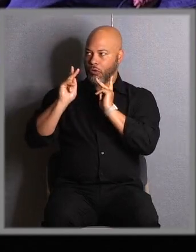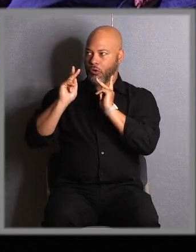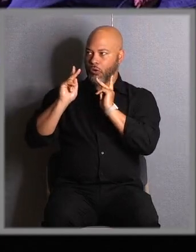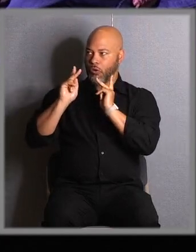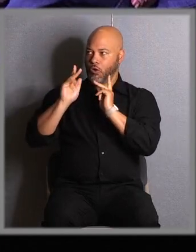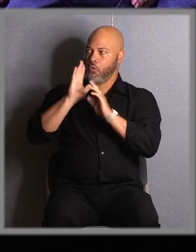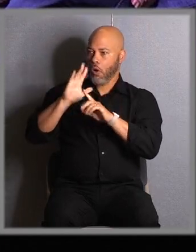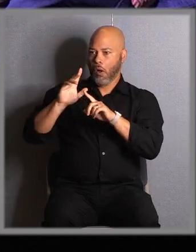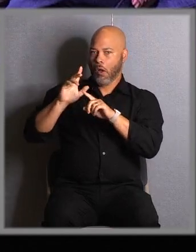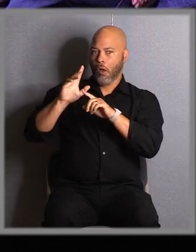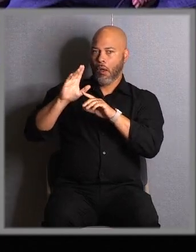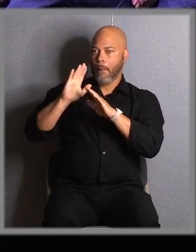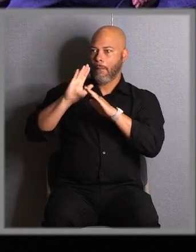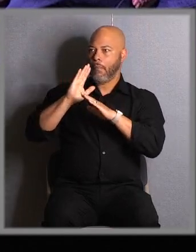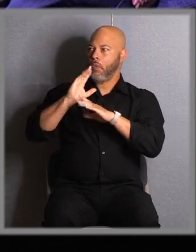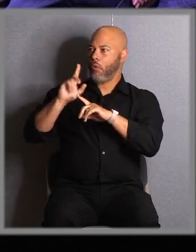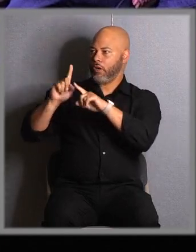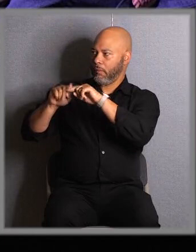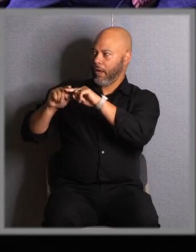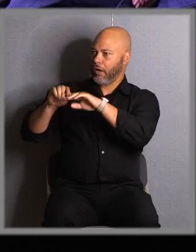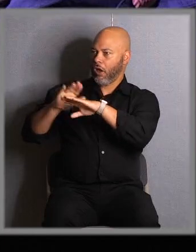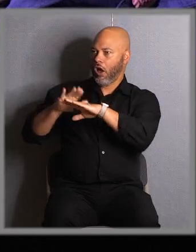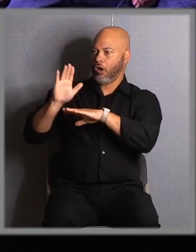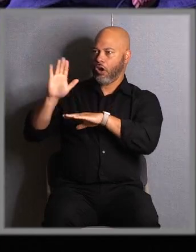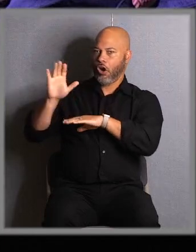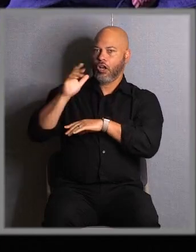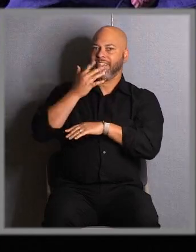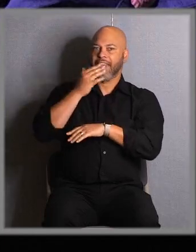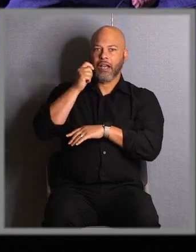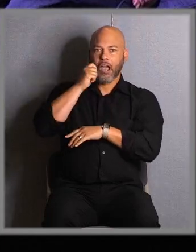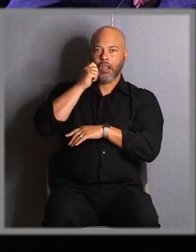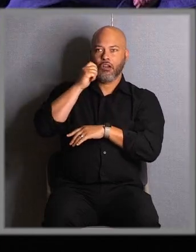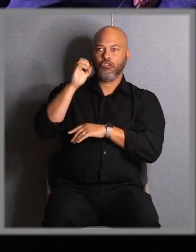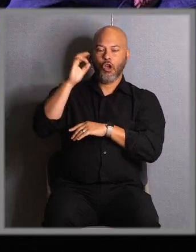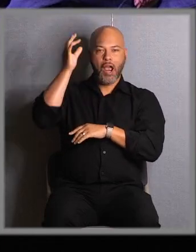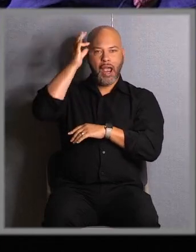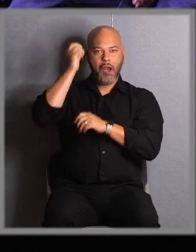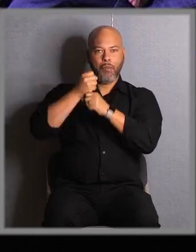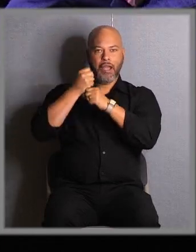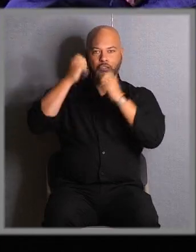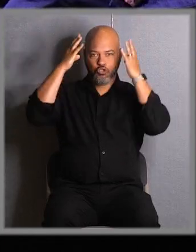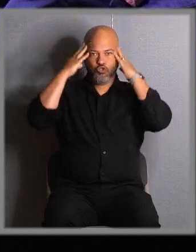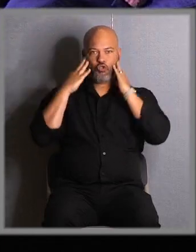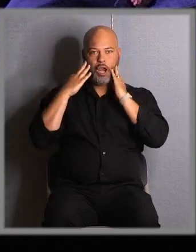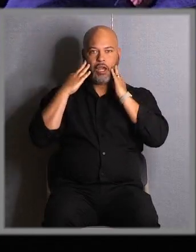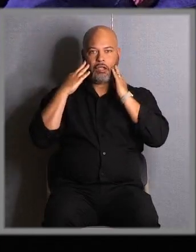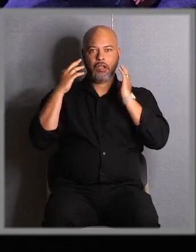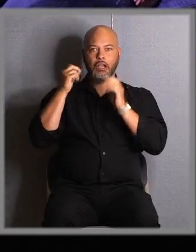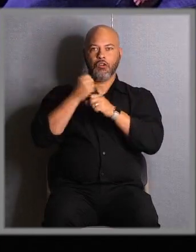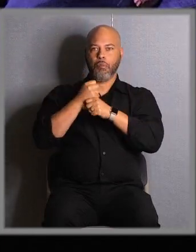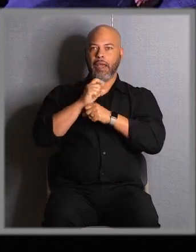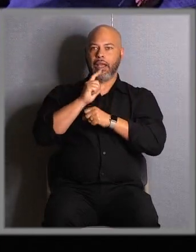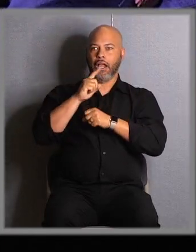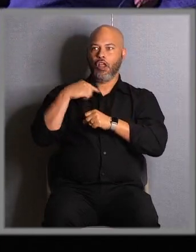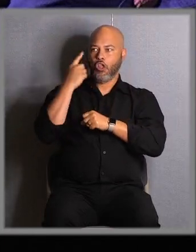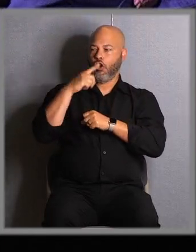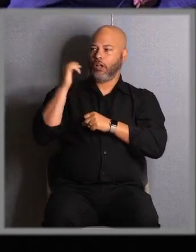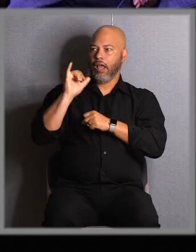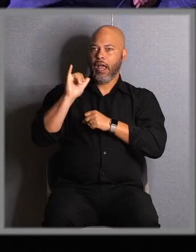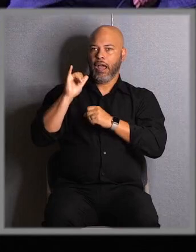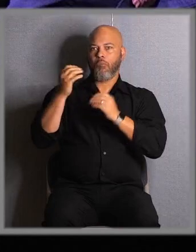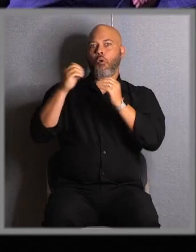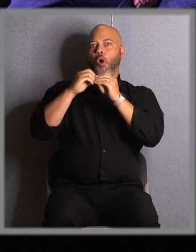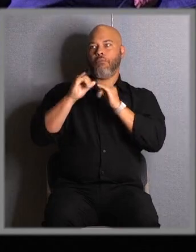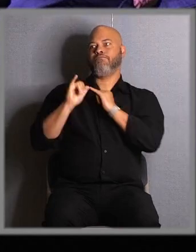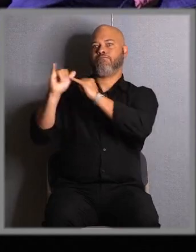on the color of her skin. And so she straightened her hair just to give herself one leg up.